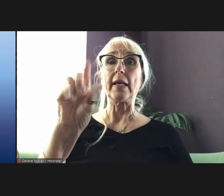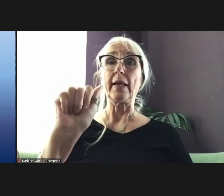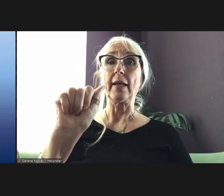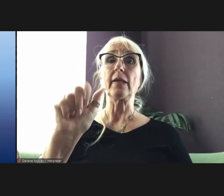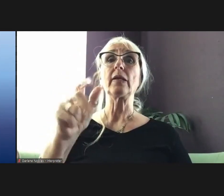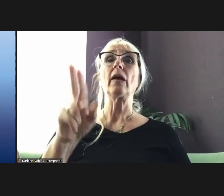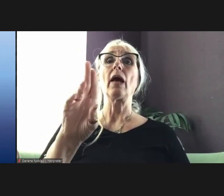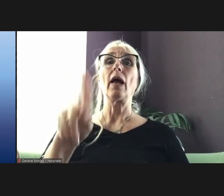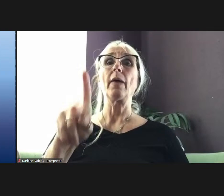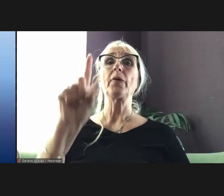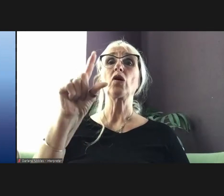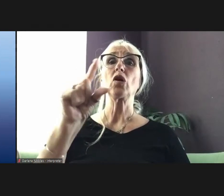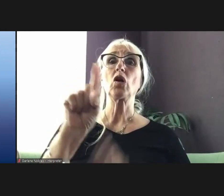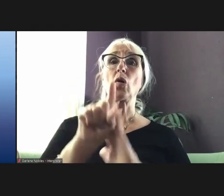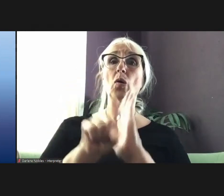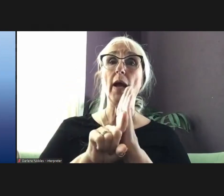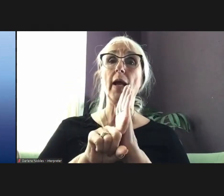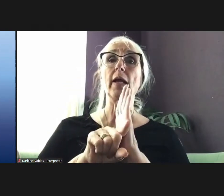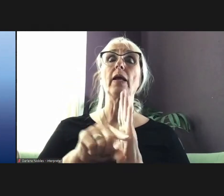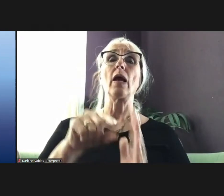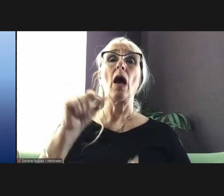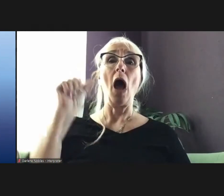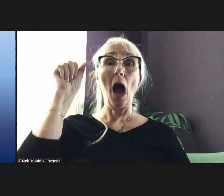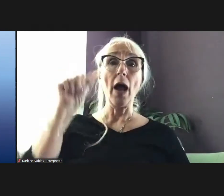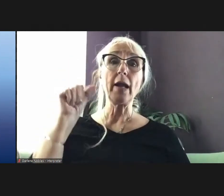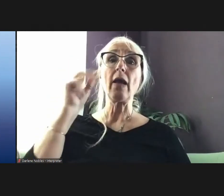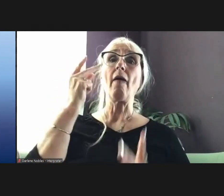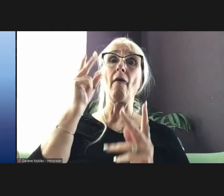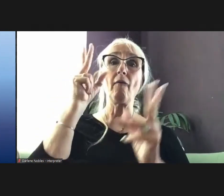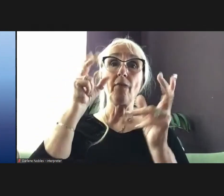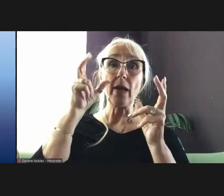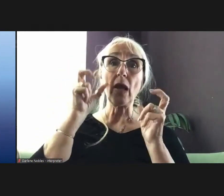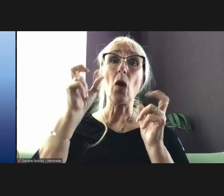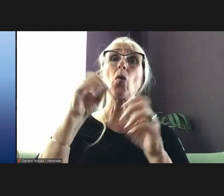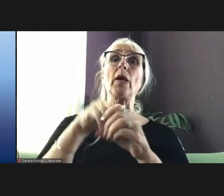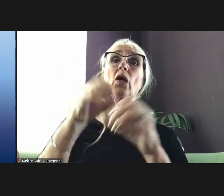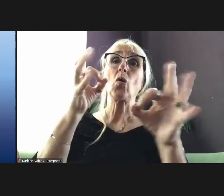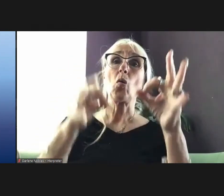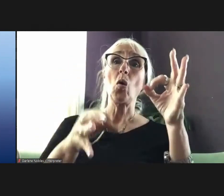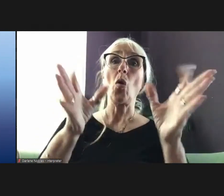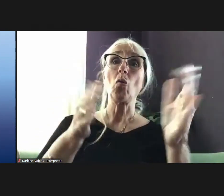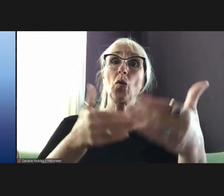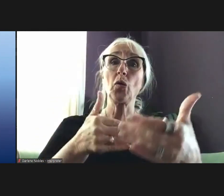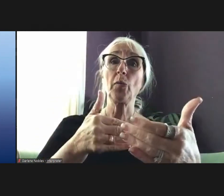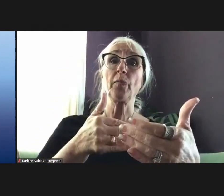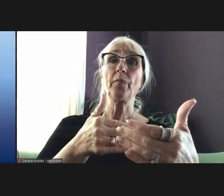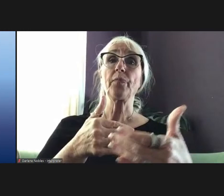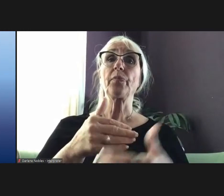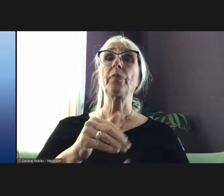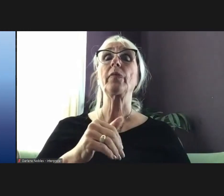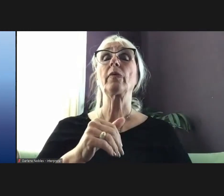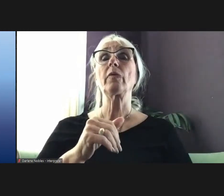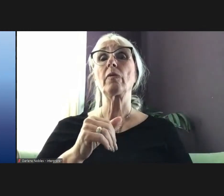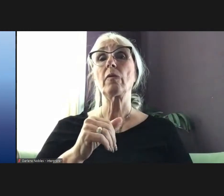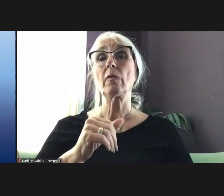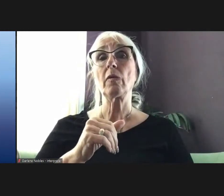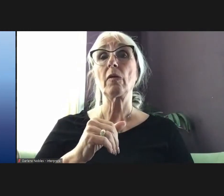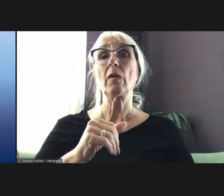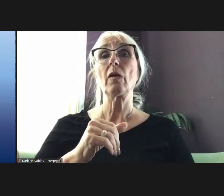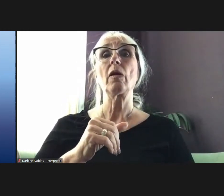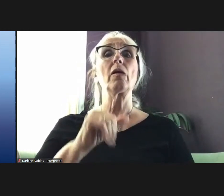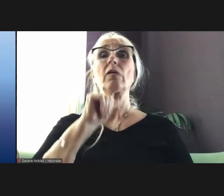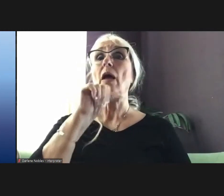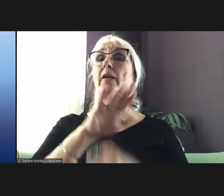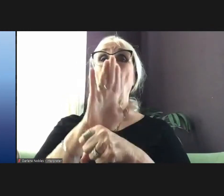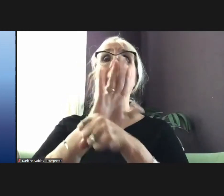upgrade their audio video system in their courtroom. Not enough work on it